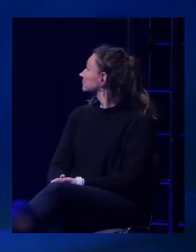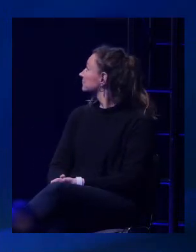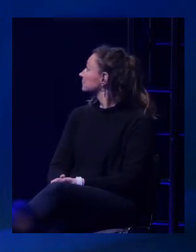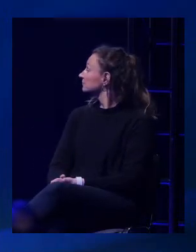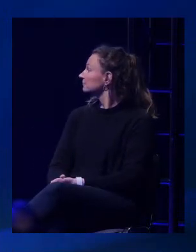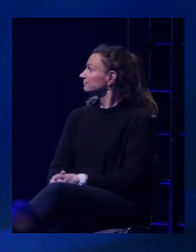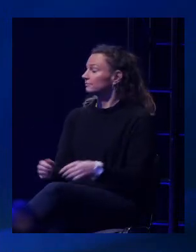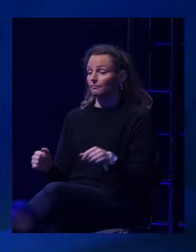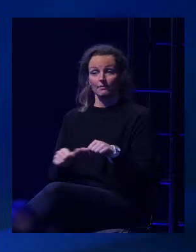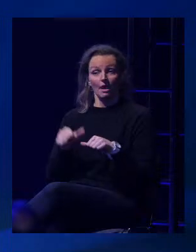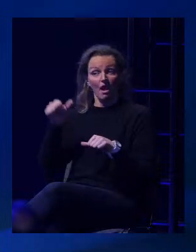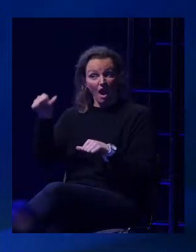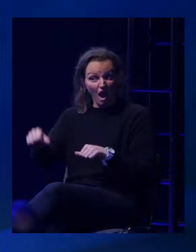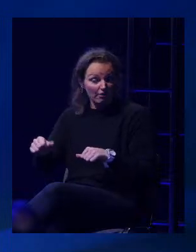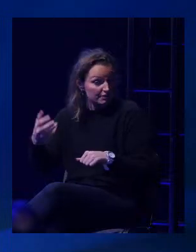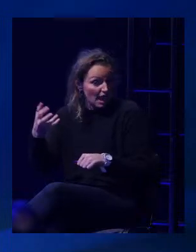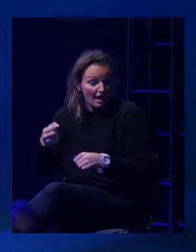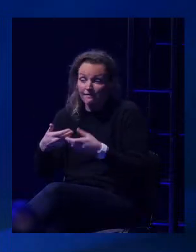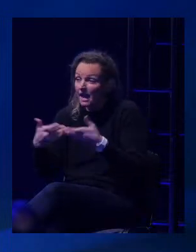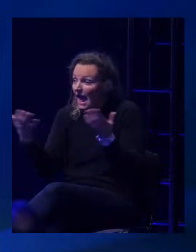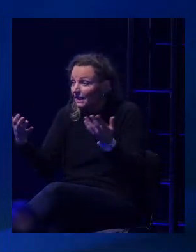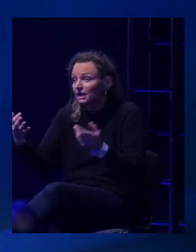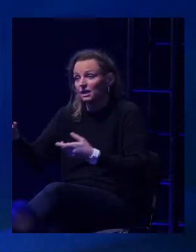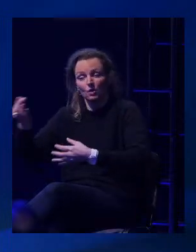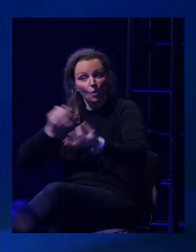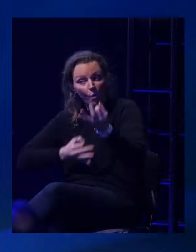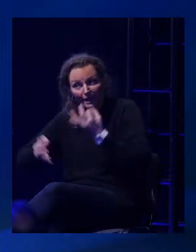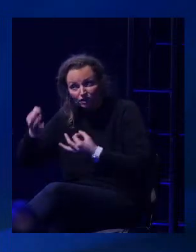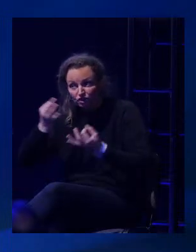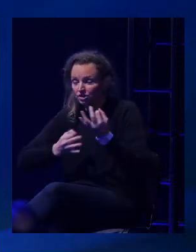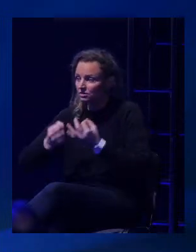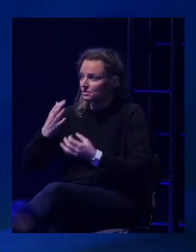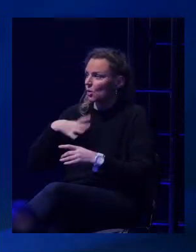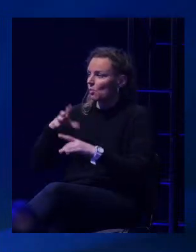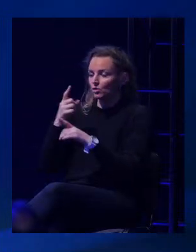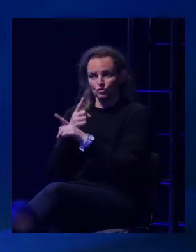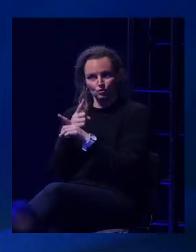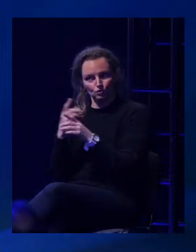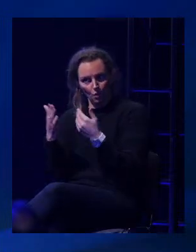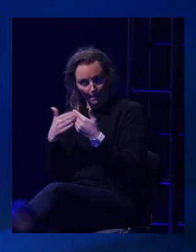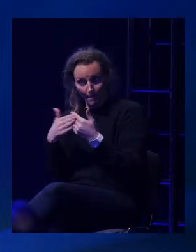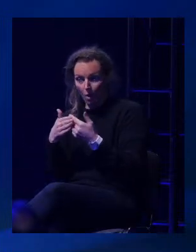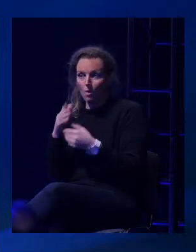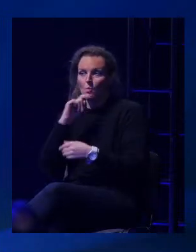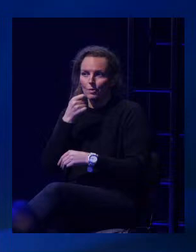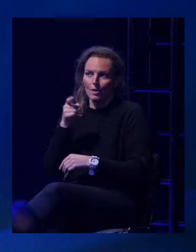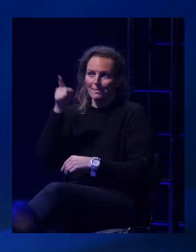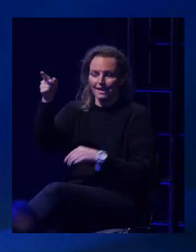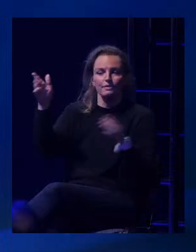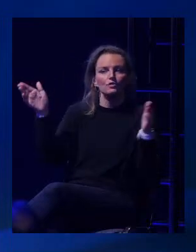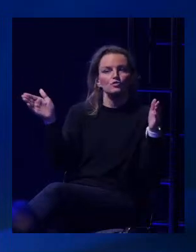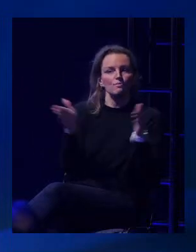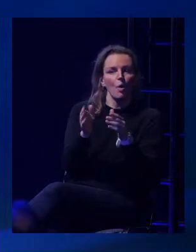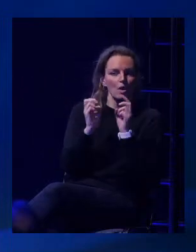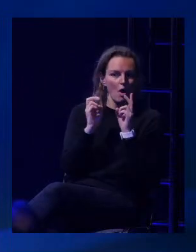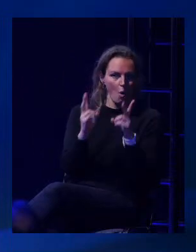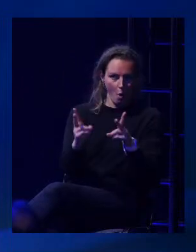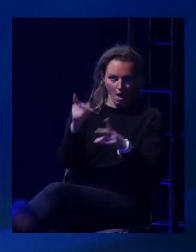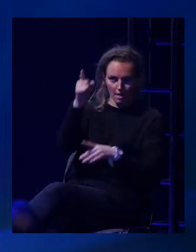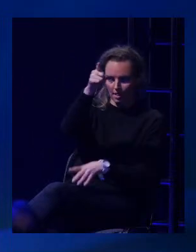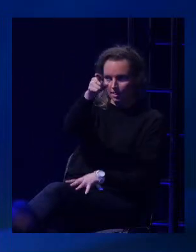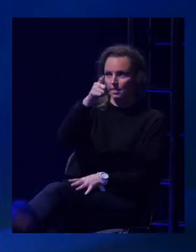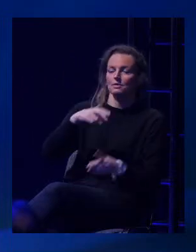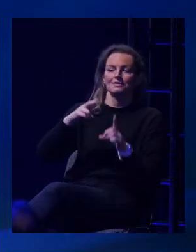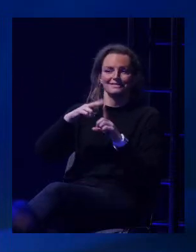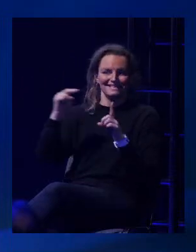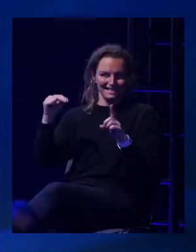After this, if you've got any questions or you want to talk more about it or get a demo, as I say, we're in the smaller hall. Digibox's